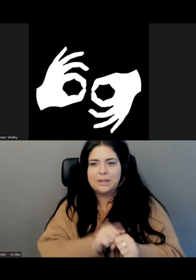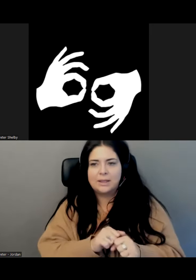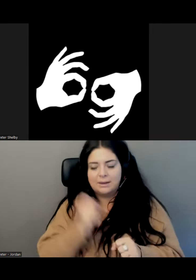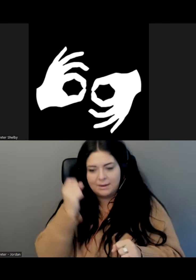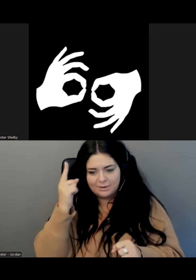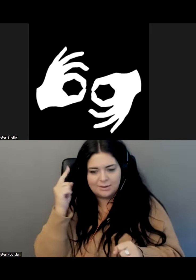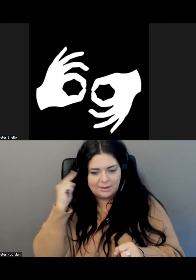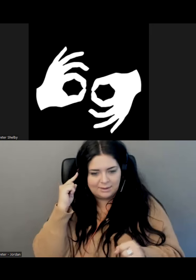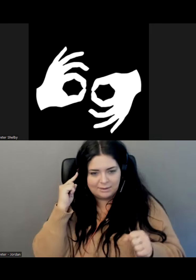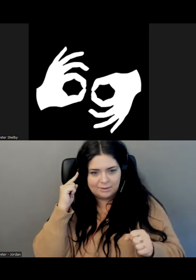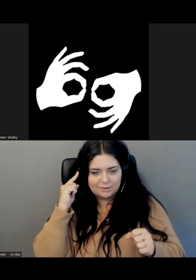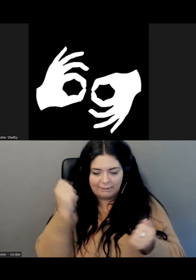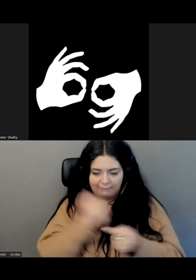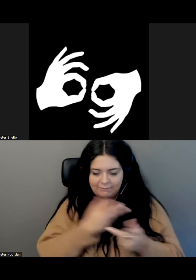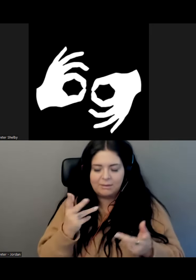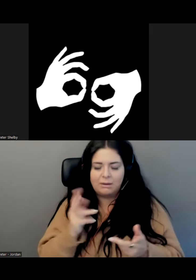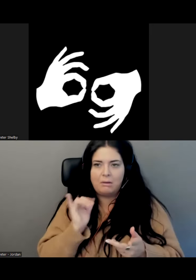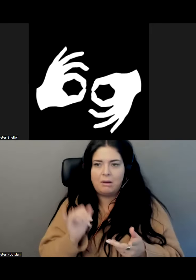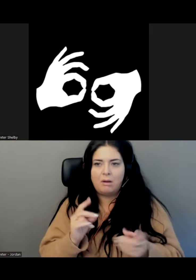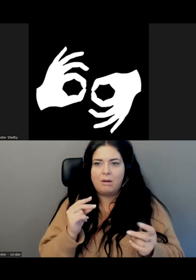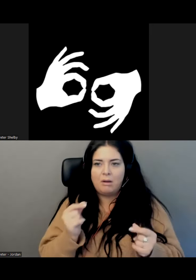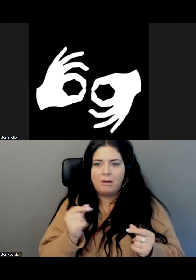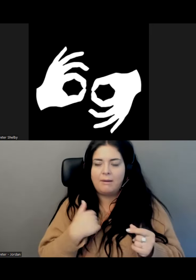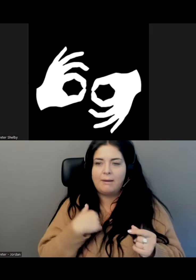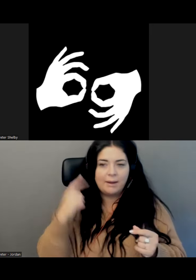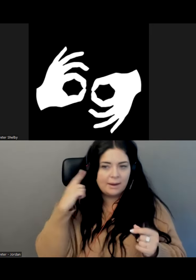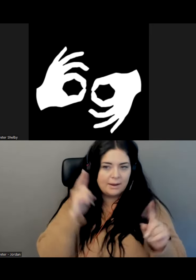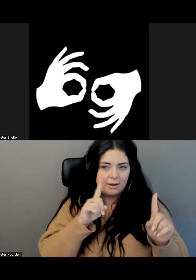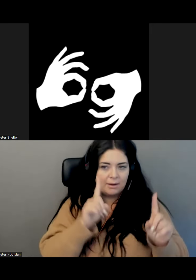my hearing, I immediately had a hearing test and